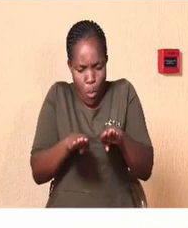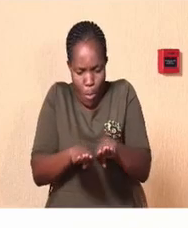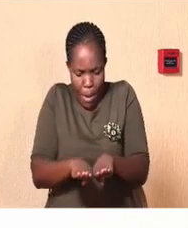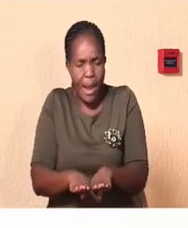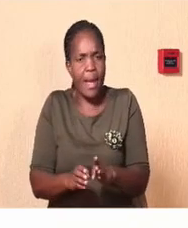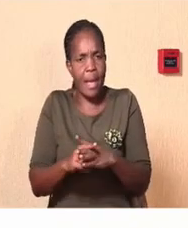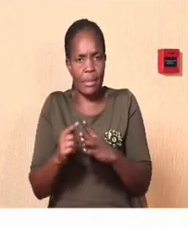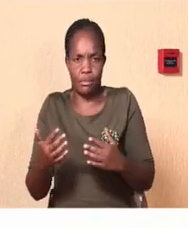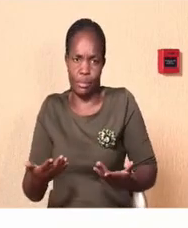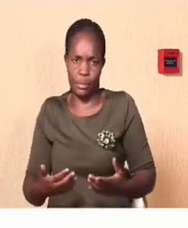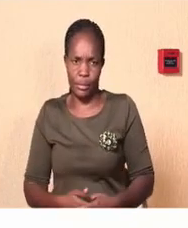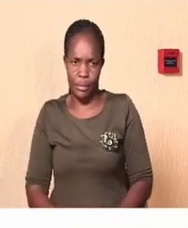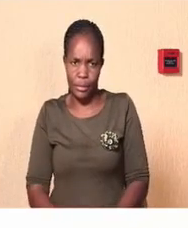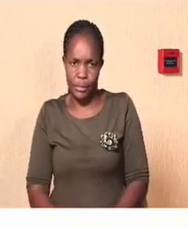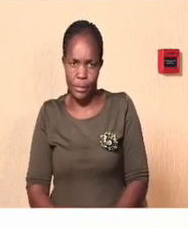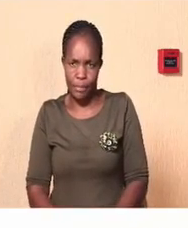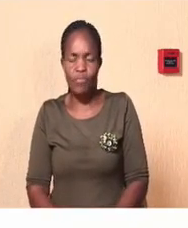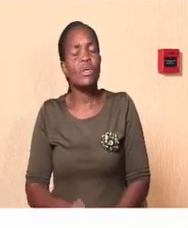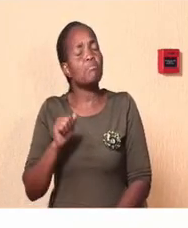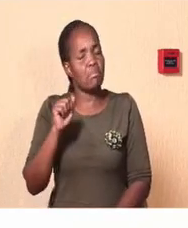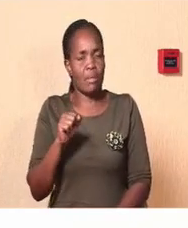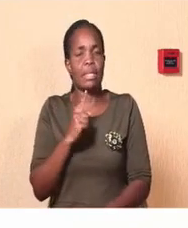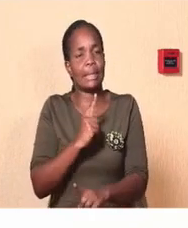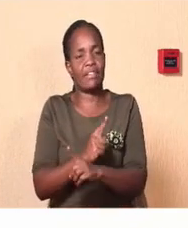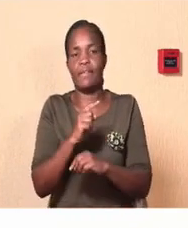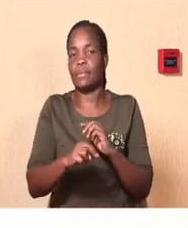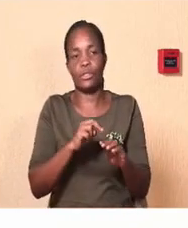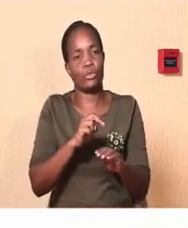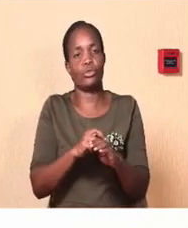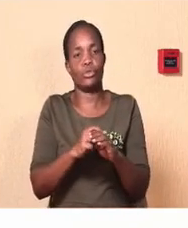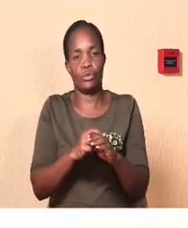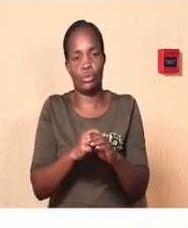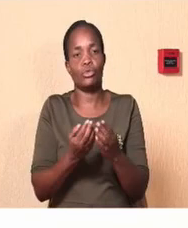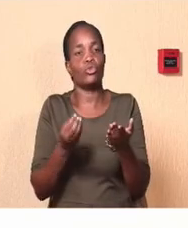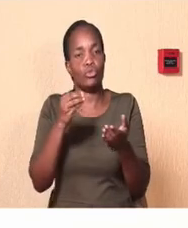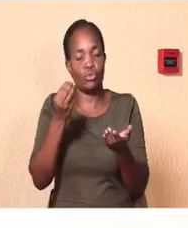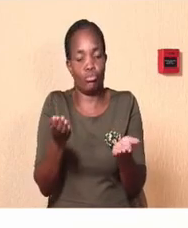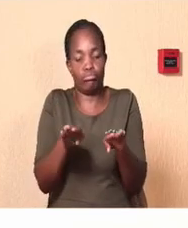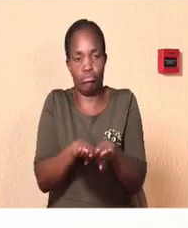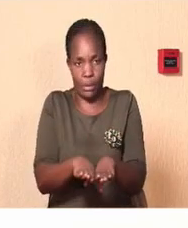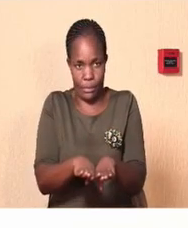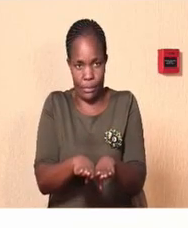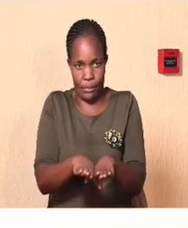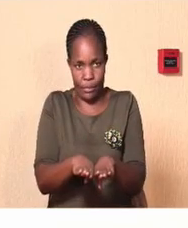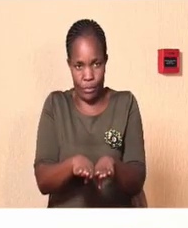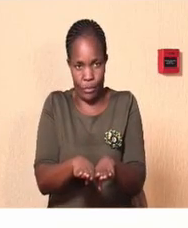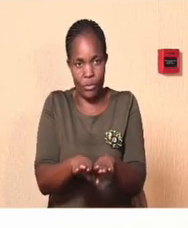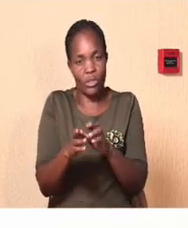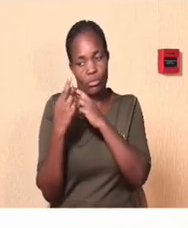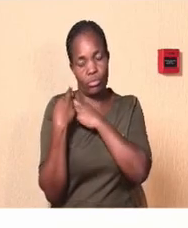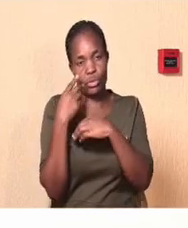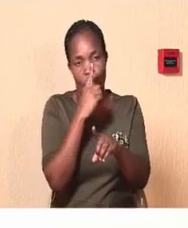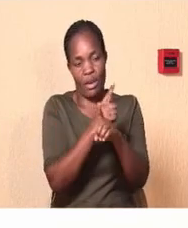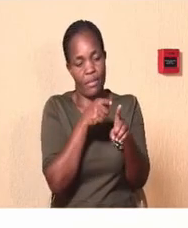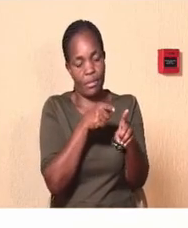course, we will deal with that as a state funeral. But of course, from the time that